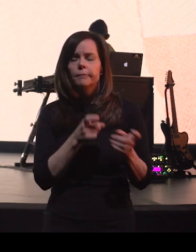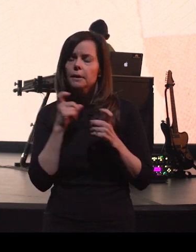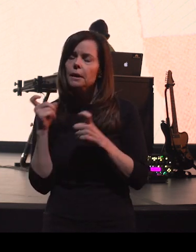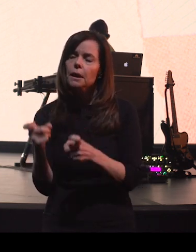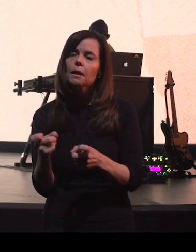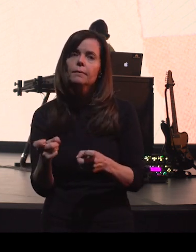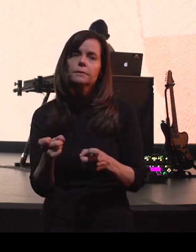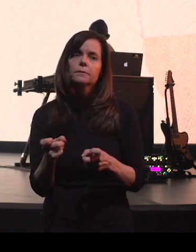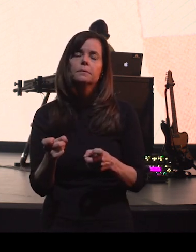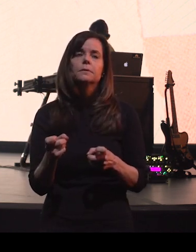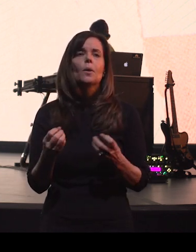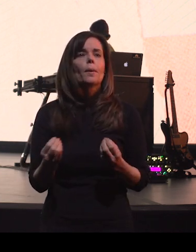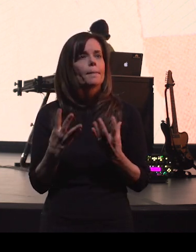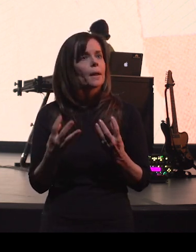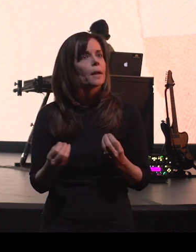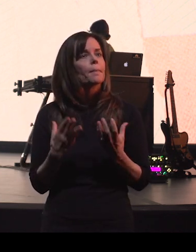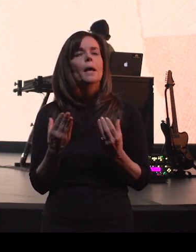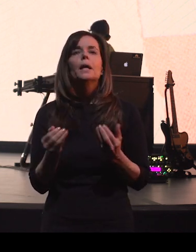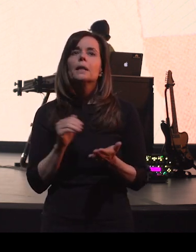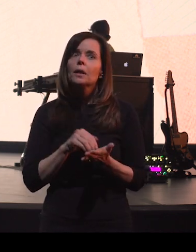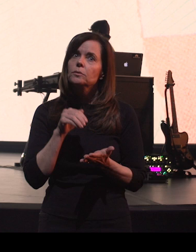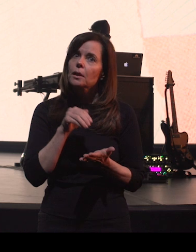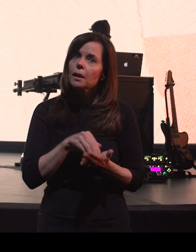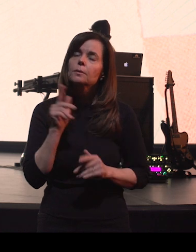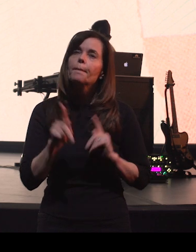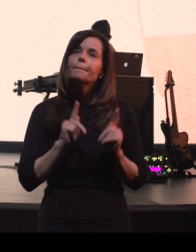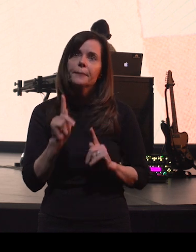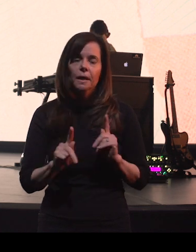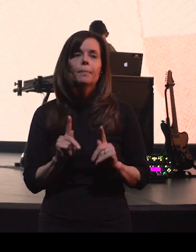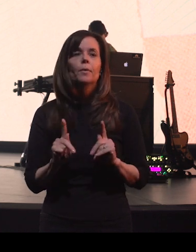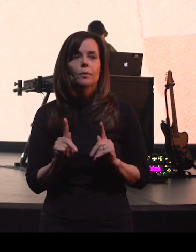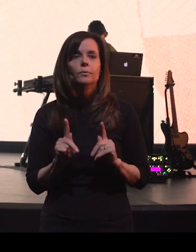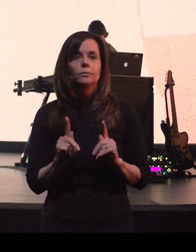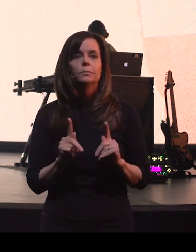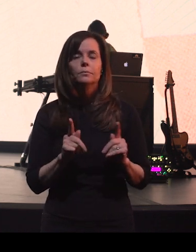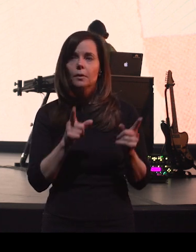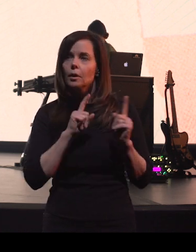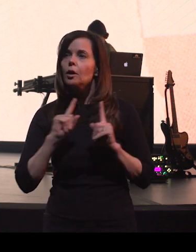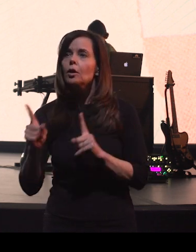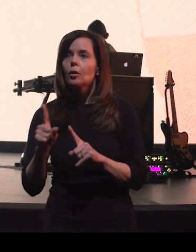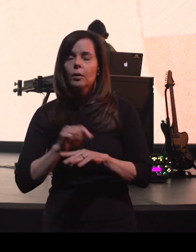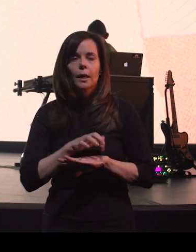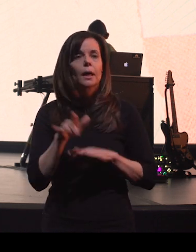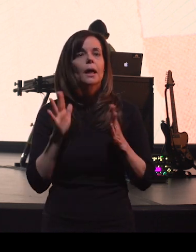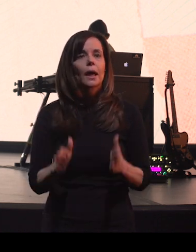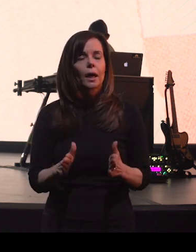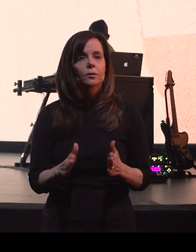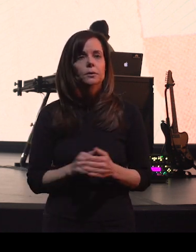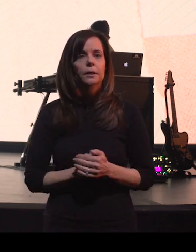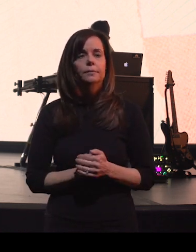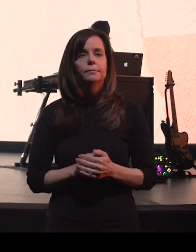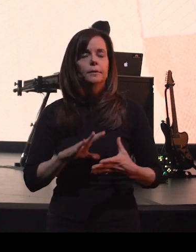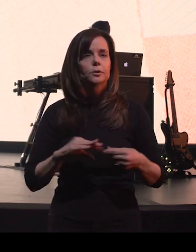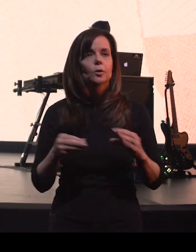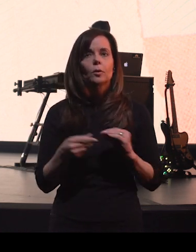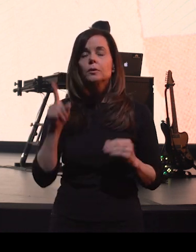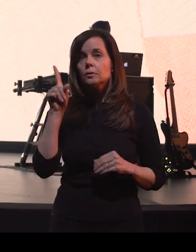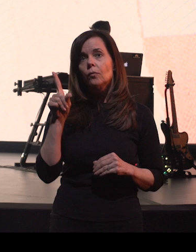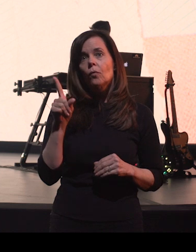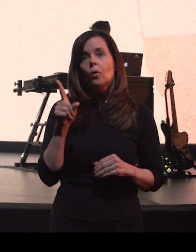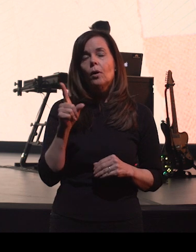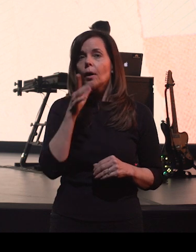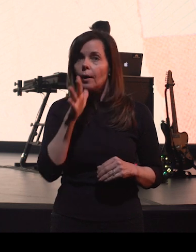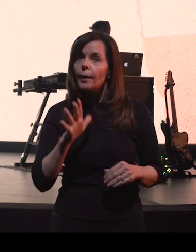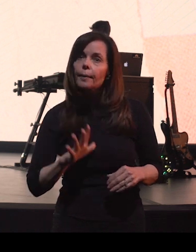of people could go get this help. One story from our campus is a young guy. He's in his 20s. Struggled with drugs for a long